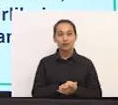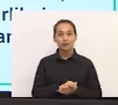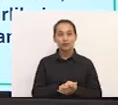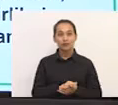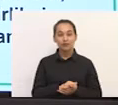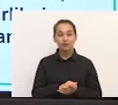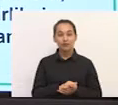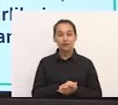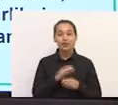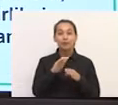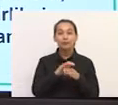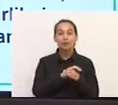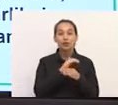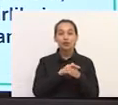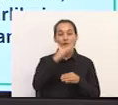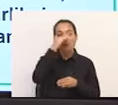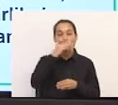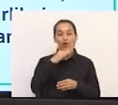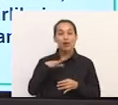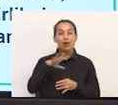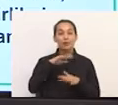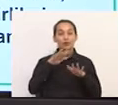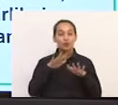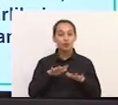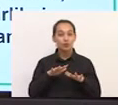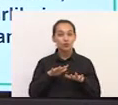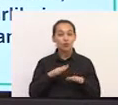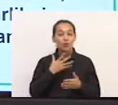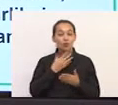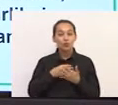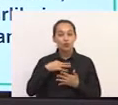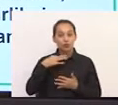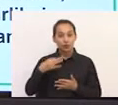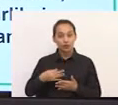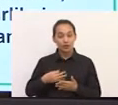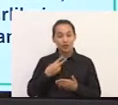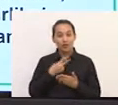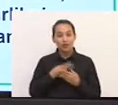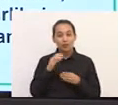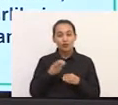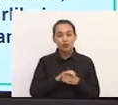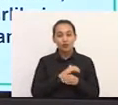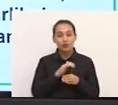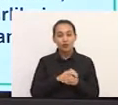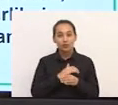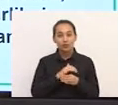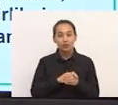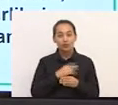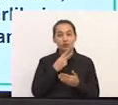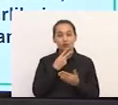Mehribon ota. Dostonning barcha o'rinlarida uning o'z o'g'liga nisbatan qanchalar mehribon